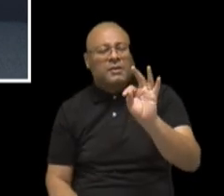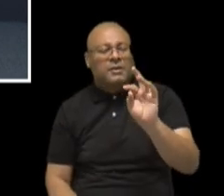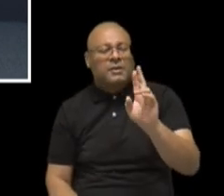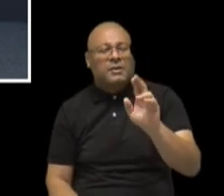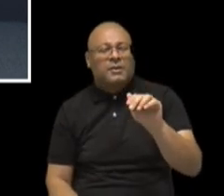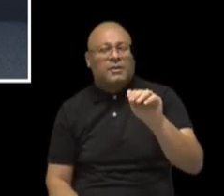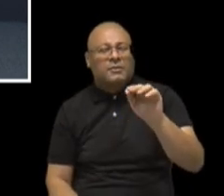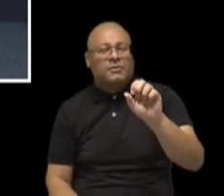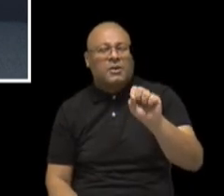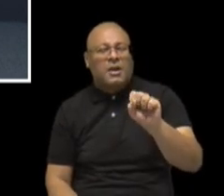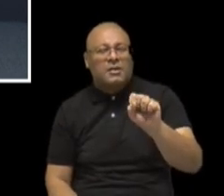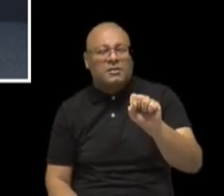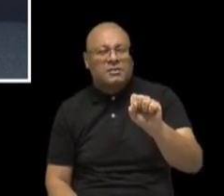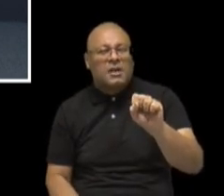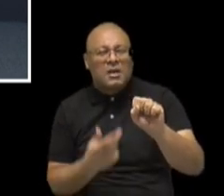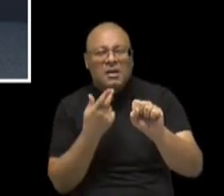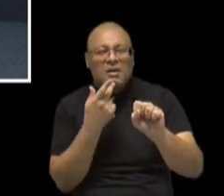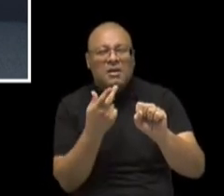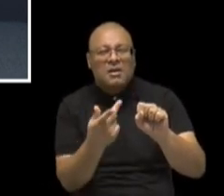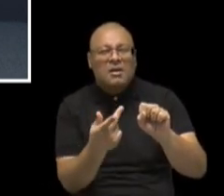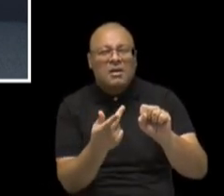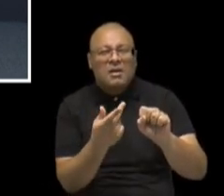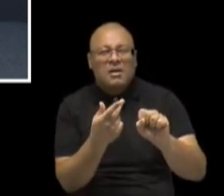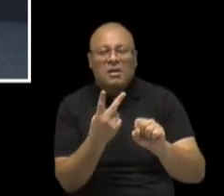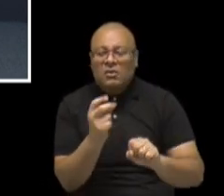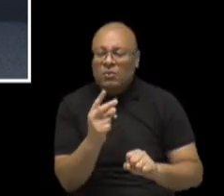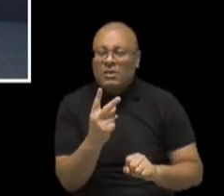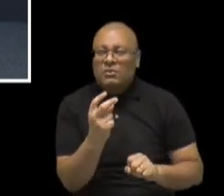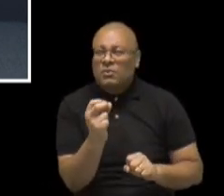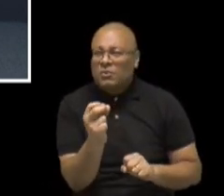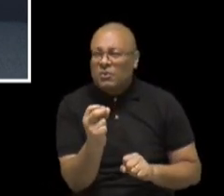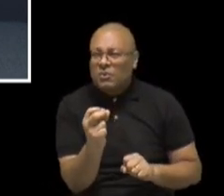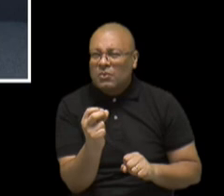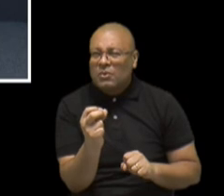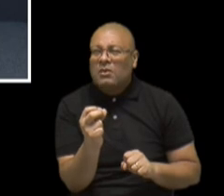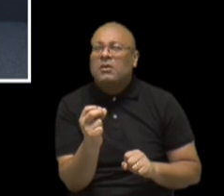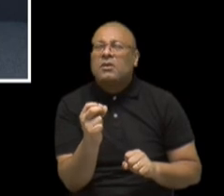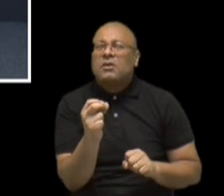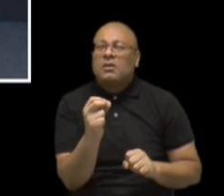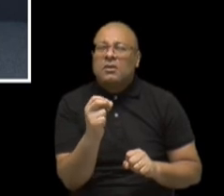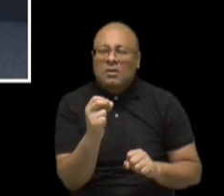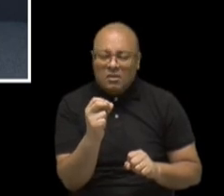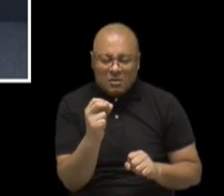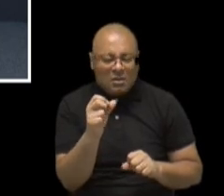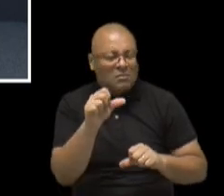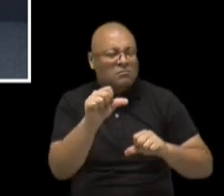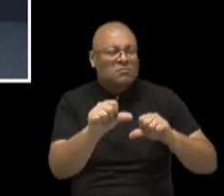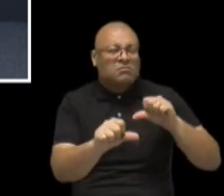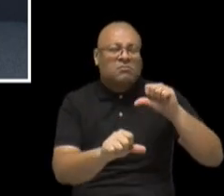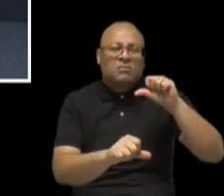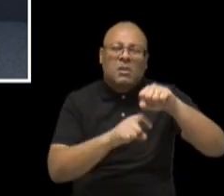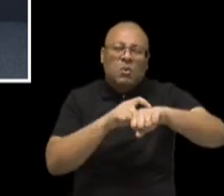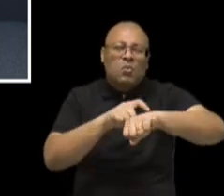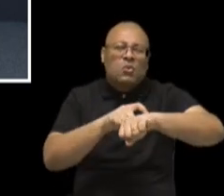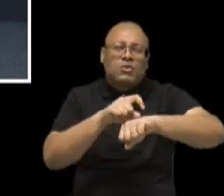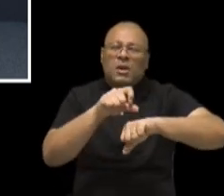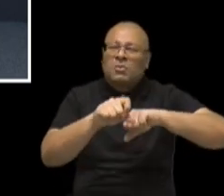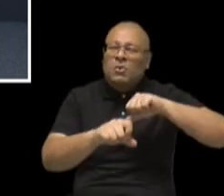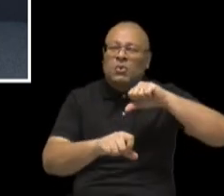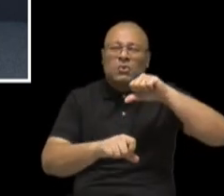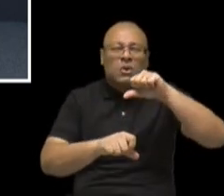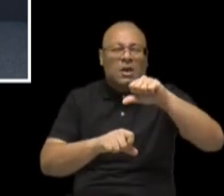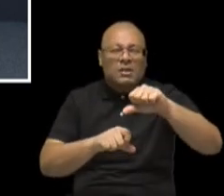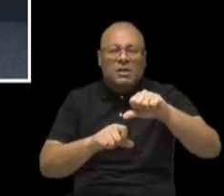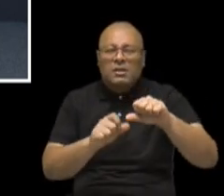say what was trendy 20 years ago, and you're sure that that's always trendy at the time that you're